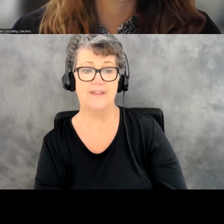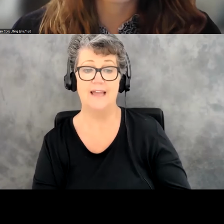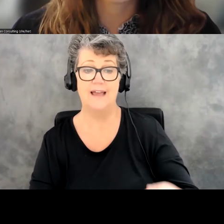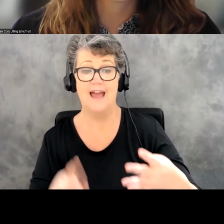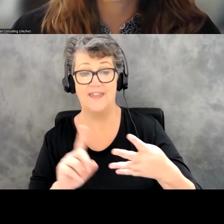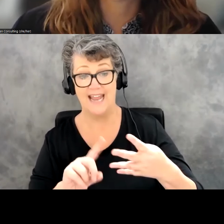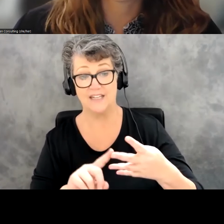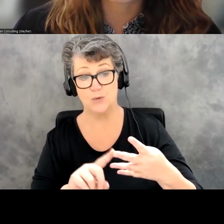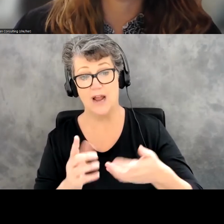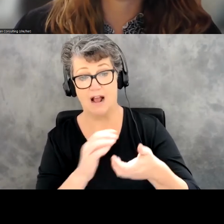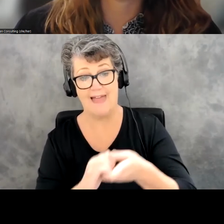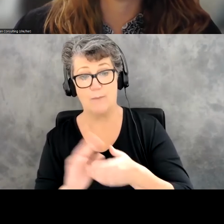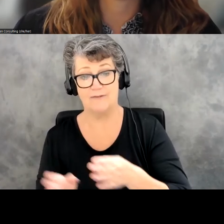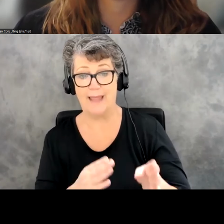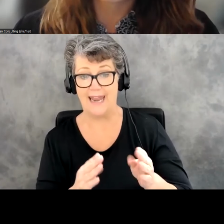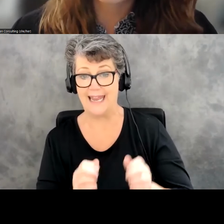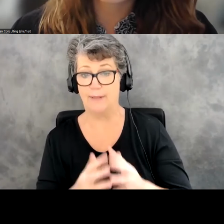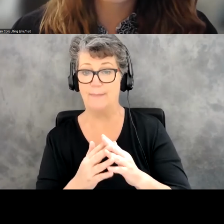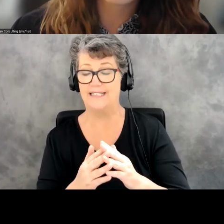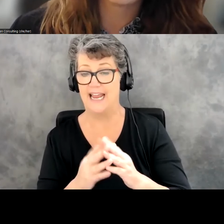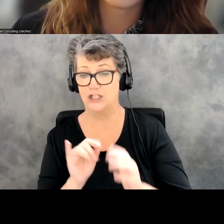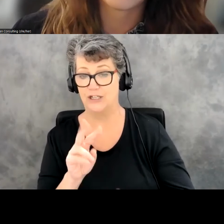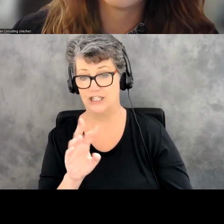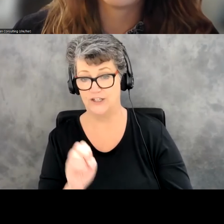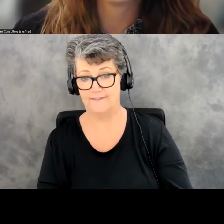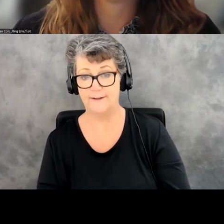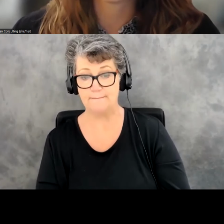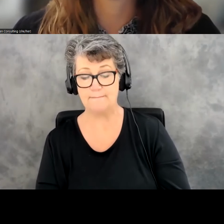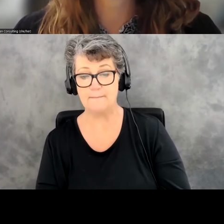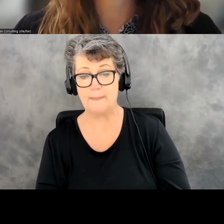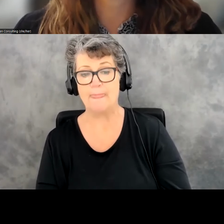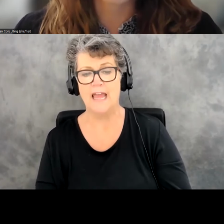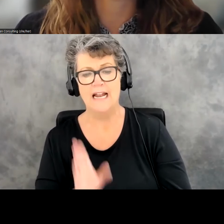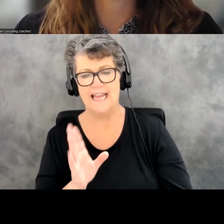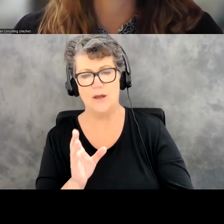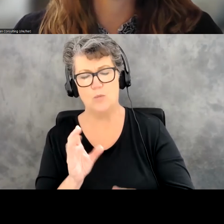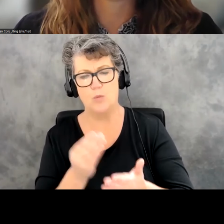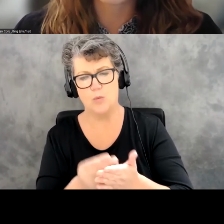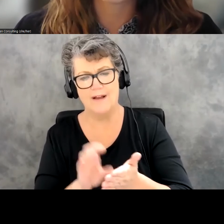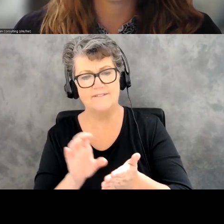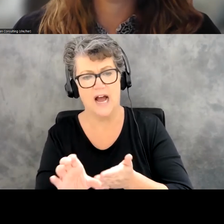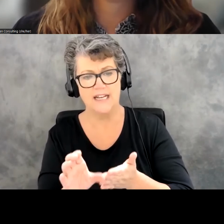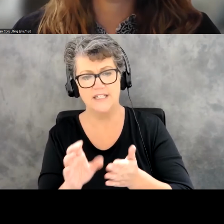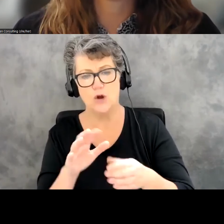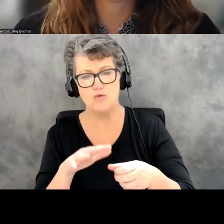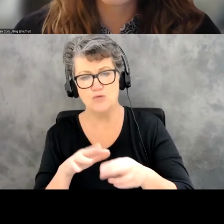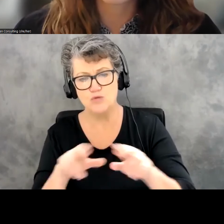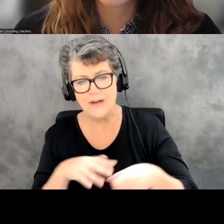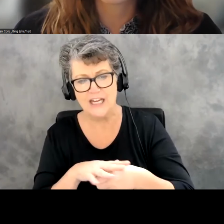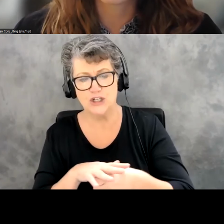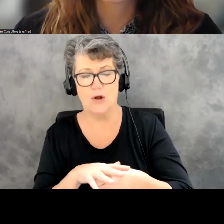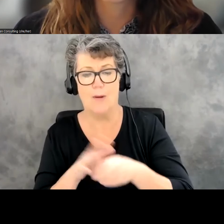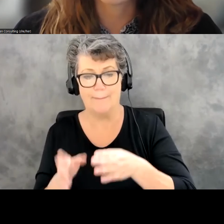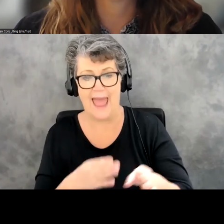initiative is a collaborative planning and implementation initiative, and it will fund regional collaborative planning and